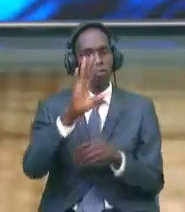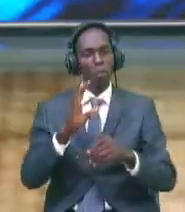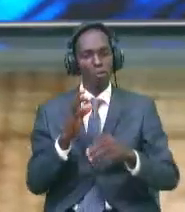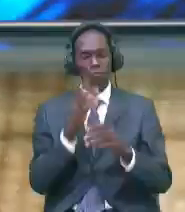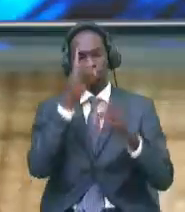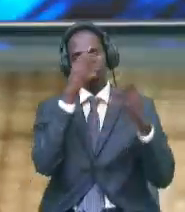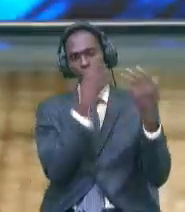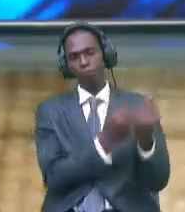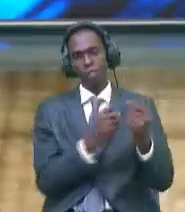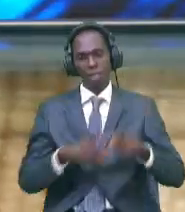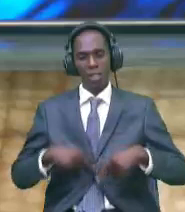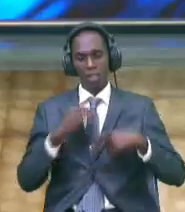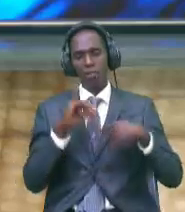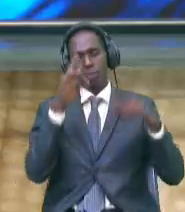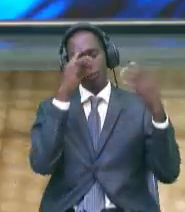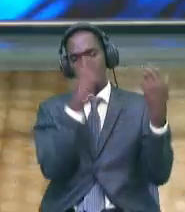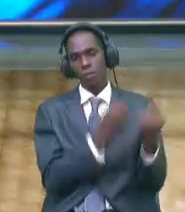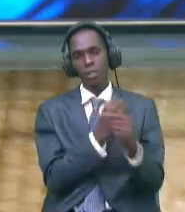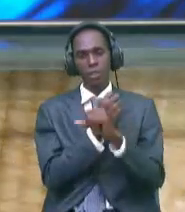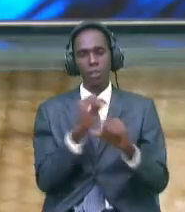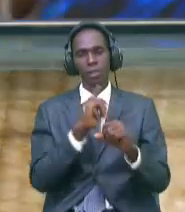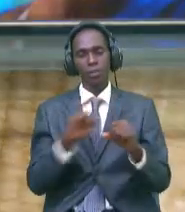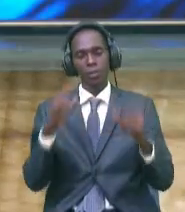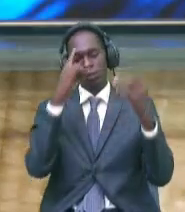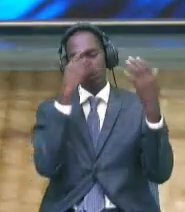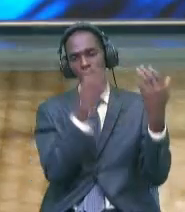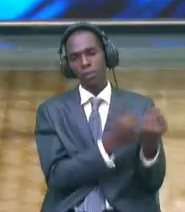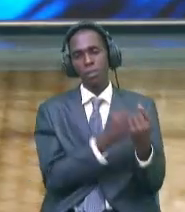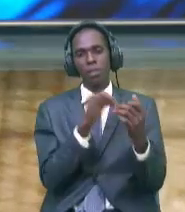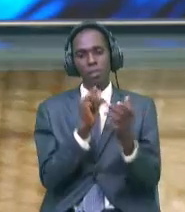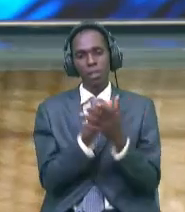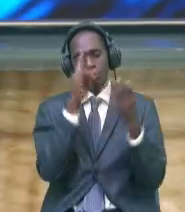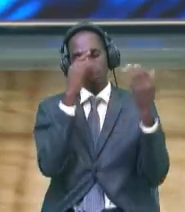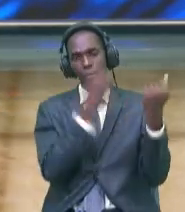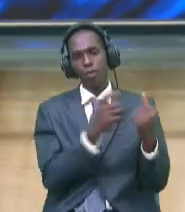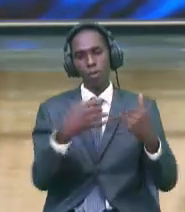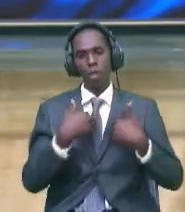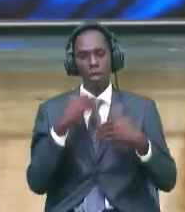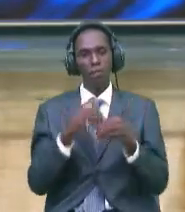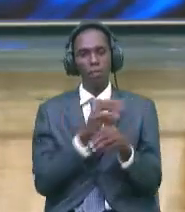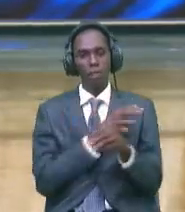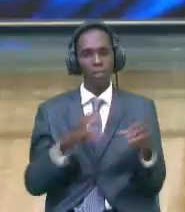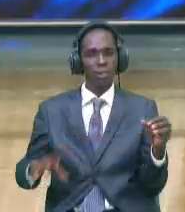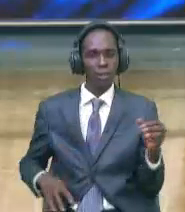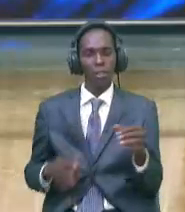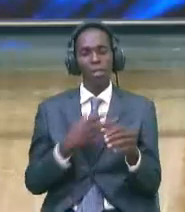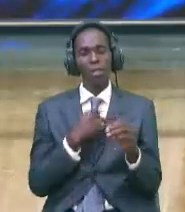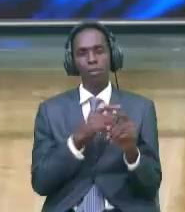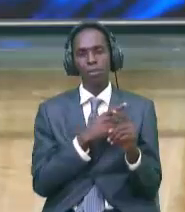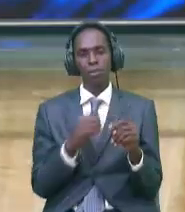faith, converting faith, saving faith. That faith you had in Christ. And of the love which